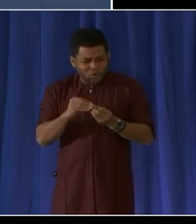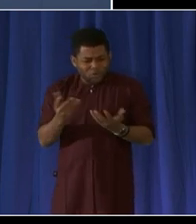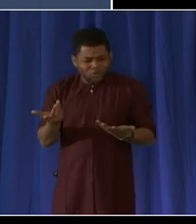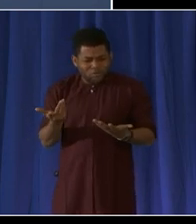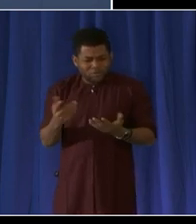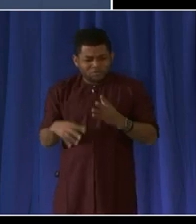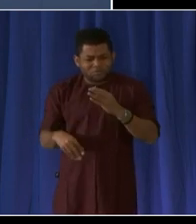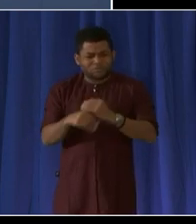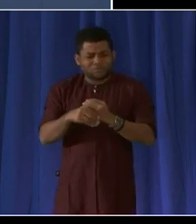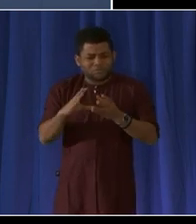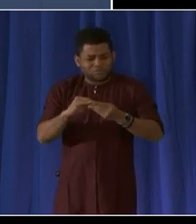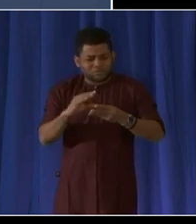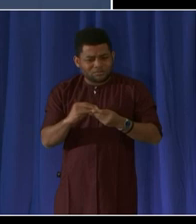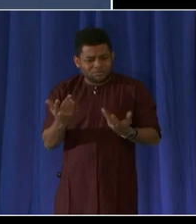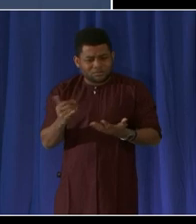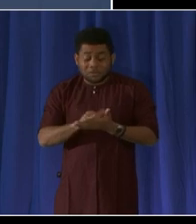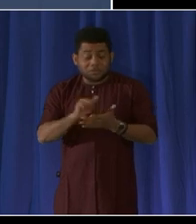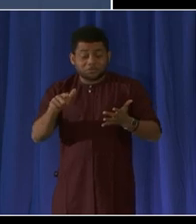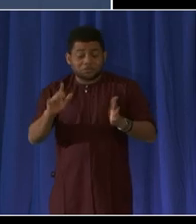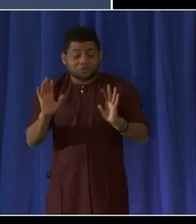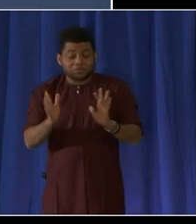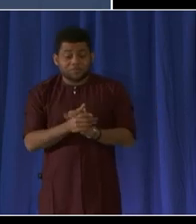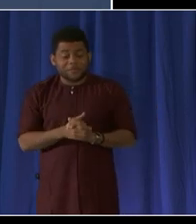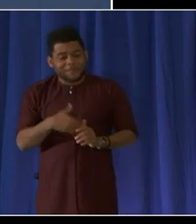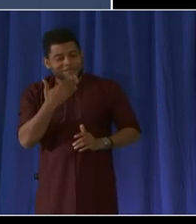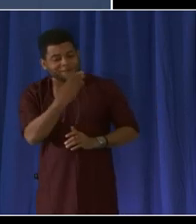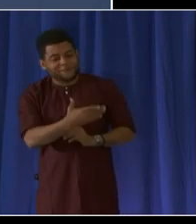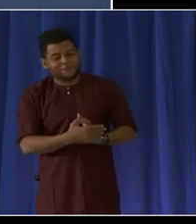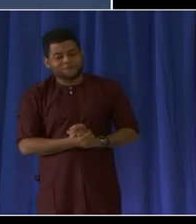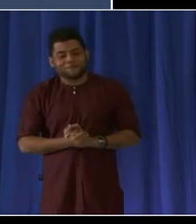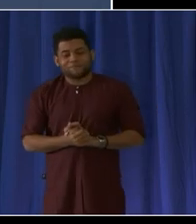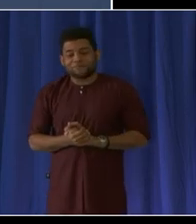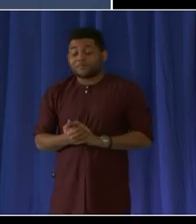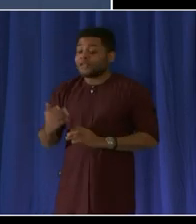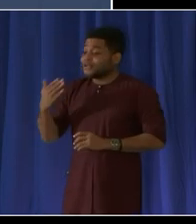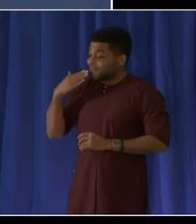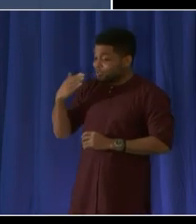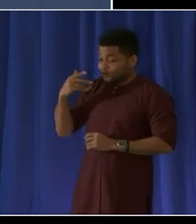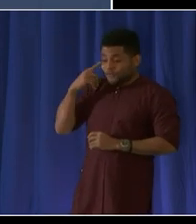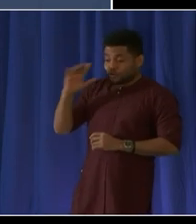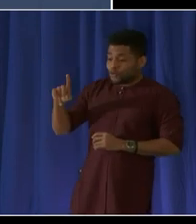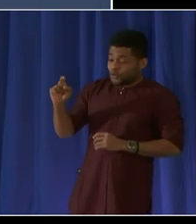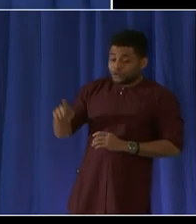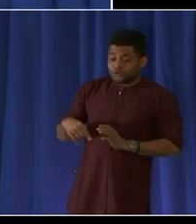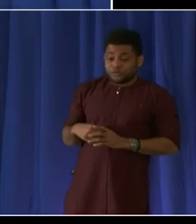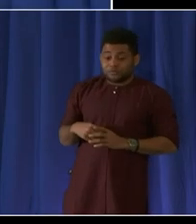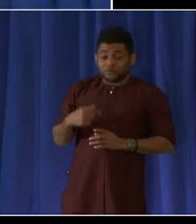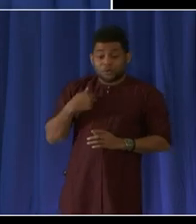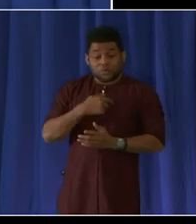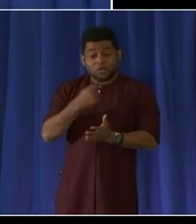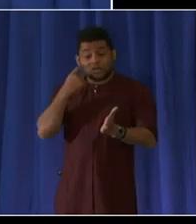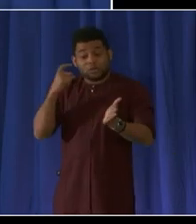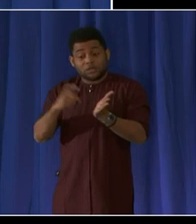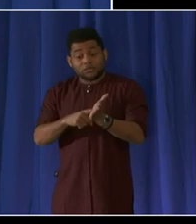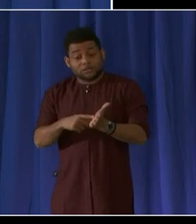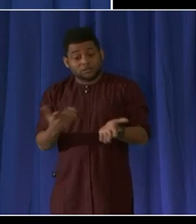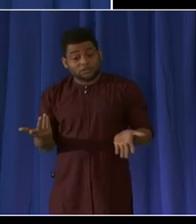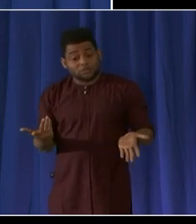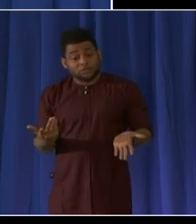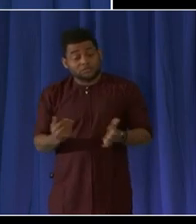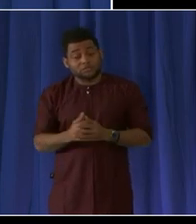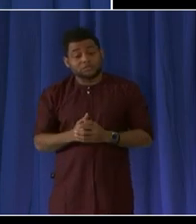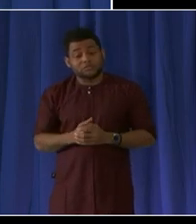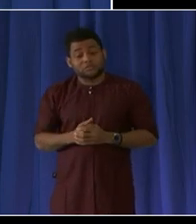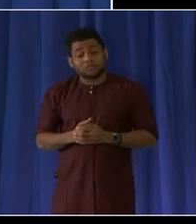on the mask, but the other mitigation measures as well. Thank you. Yeah, thank you for your feedback. And we certainly recognize, as I mentioned earlier,